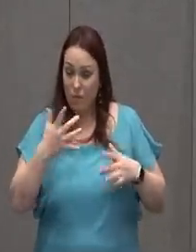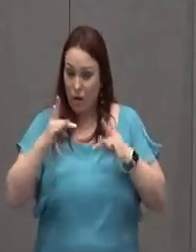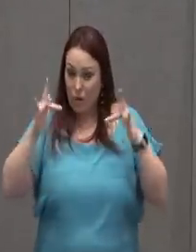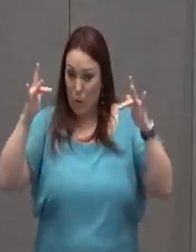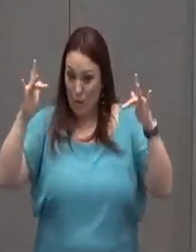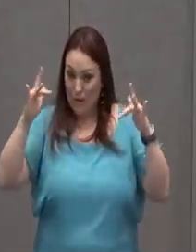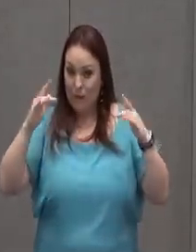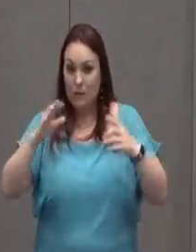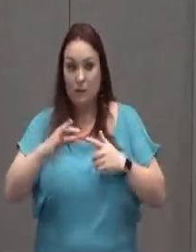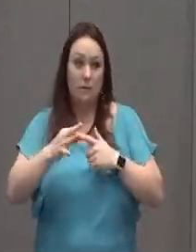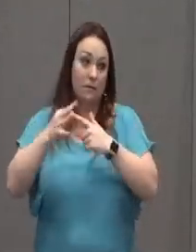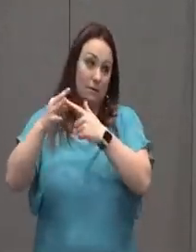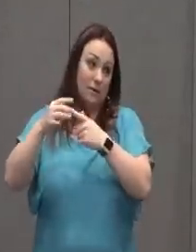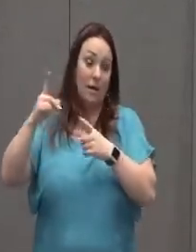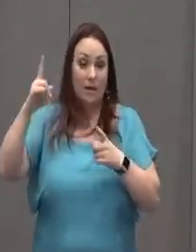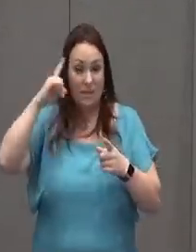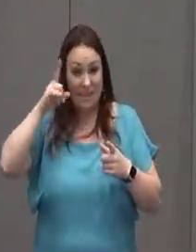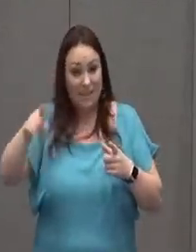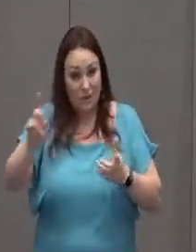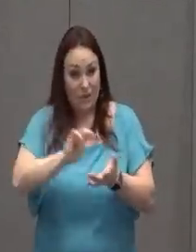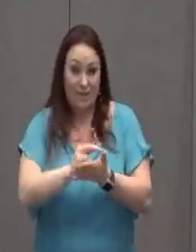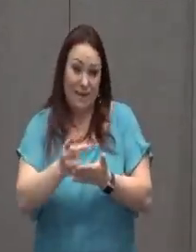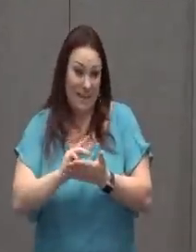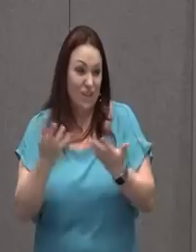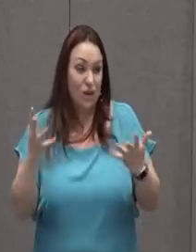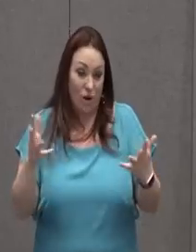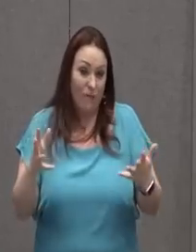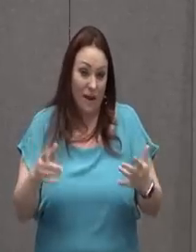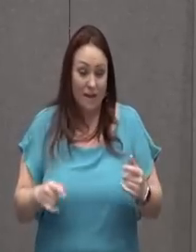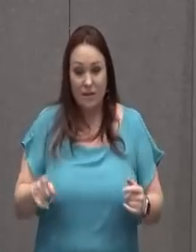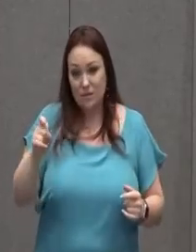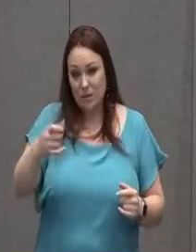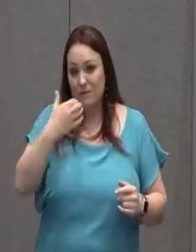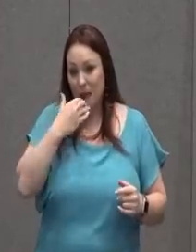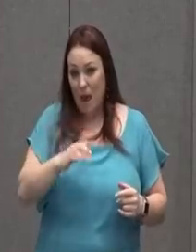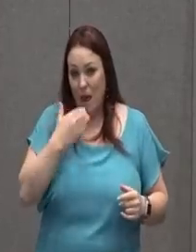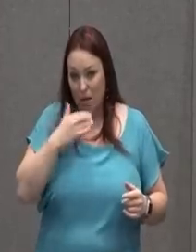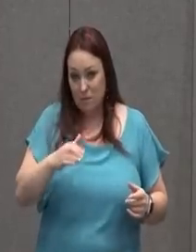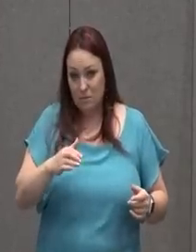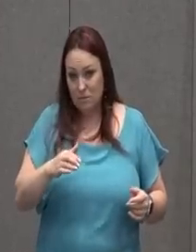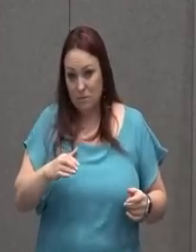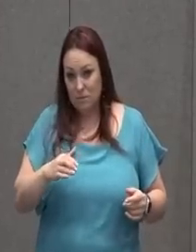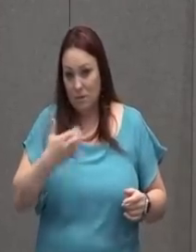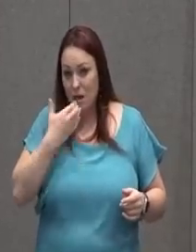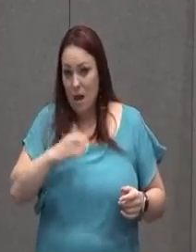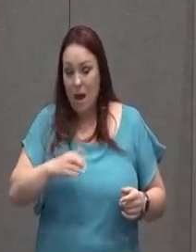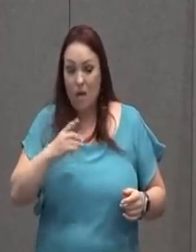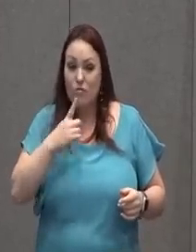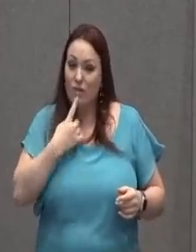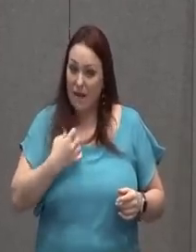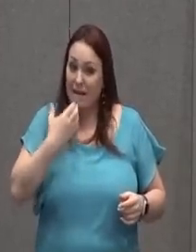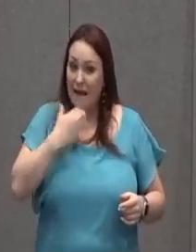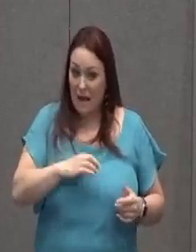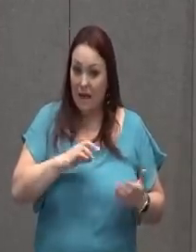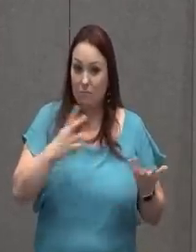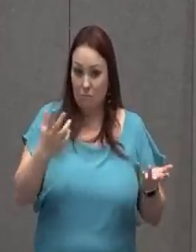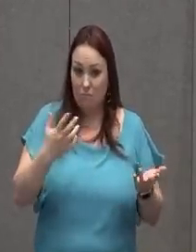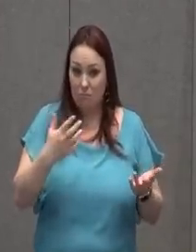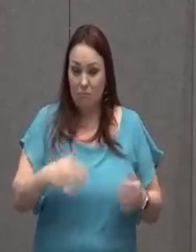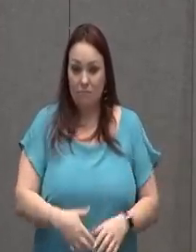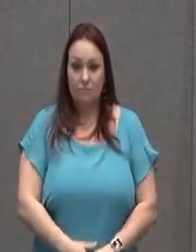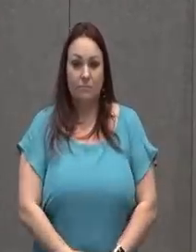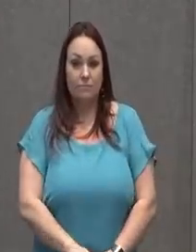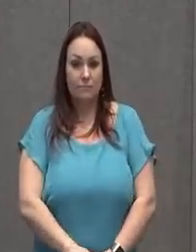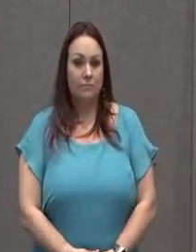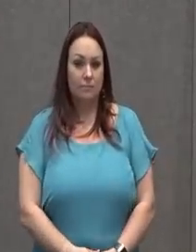mm-hmm. especially, I think that they're in the kitchen already, so it has Very to be good. Hot. So you think hot, red is hot. Right, yeah. I like it. I'm